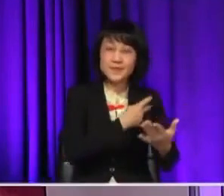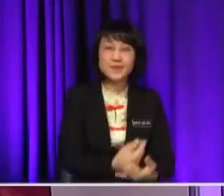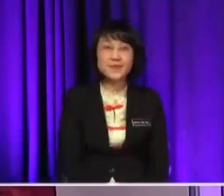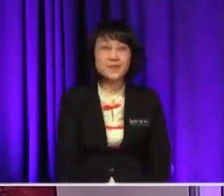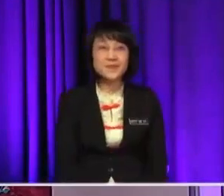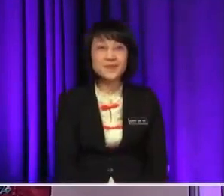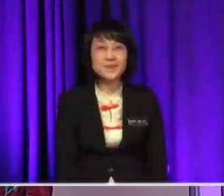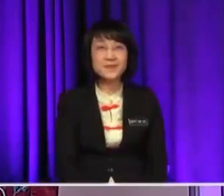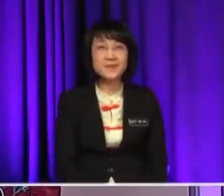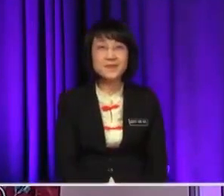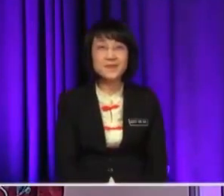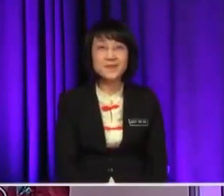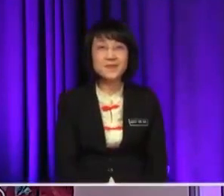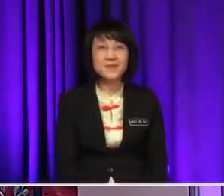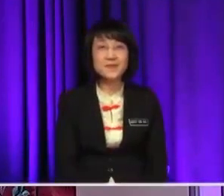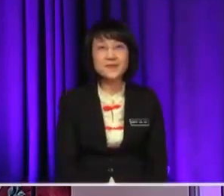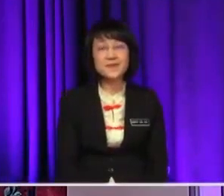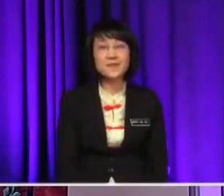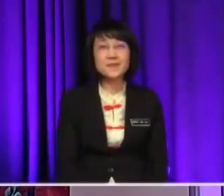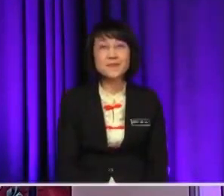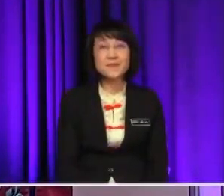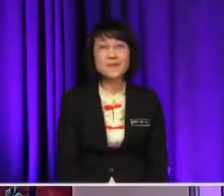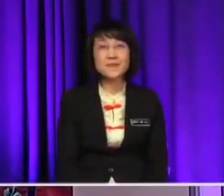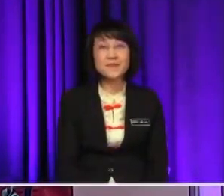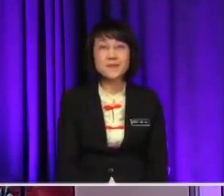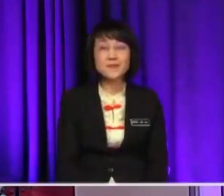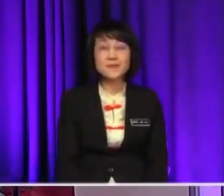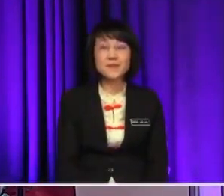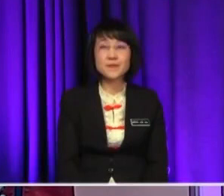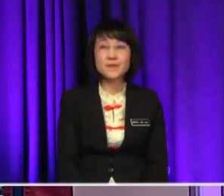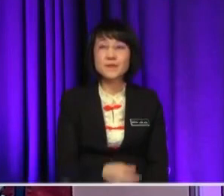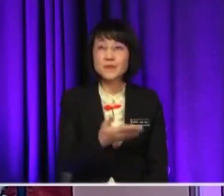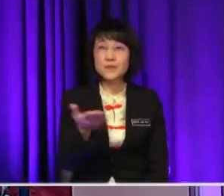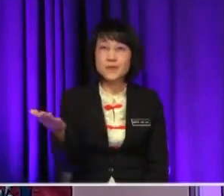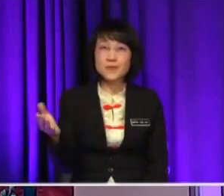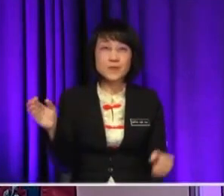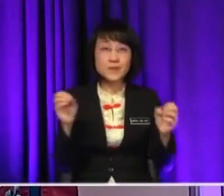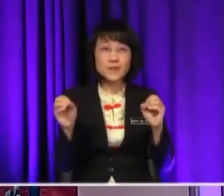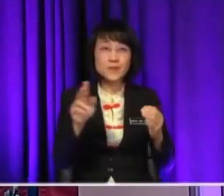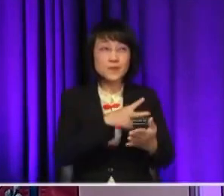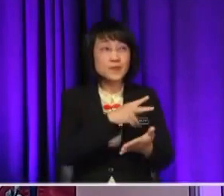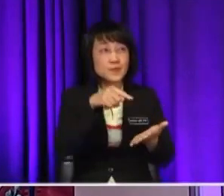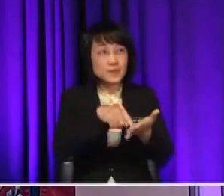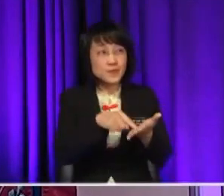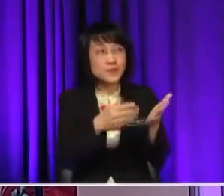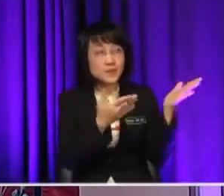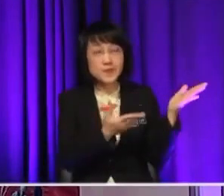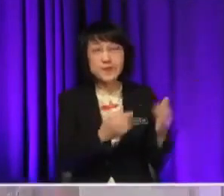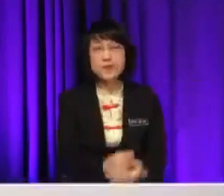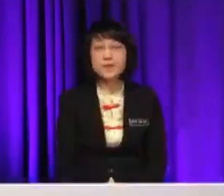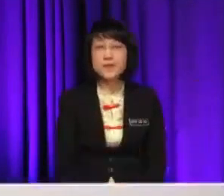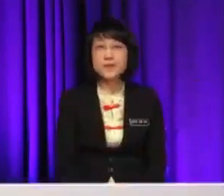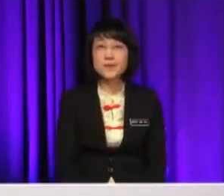Okay, so for those who don't have the poem, this is the poem, right? We're not going to recite